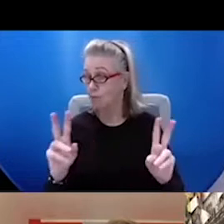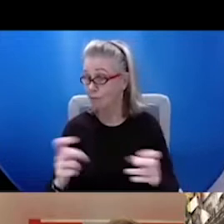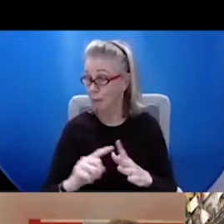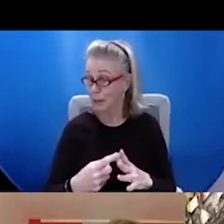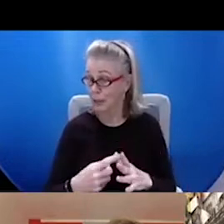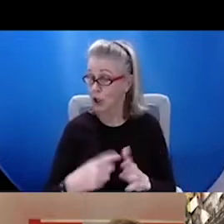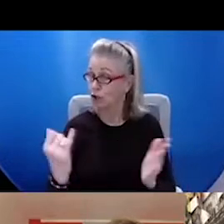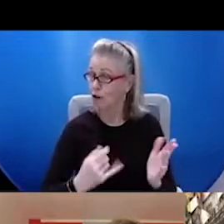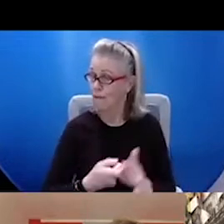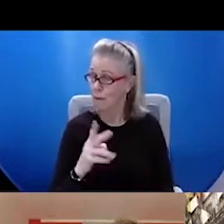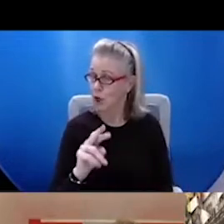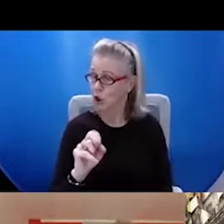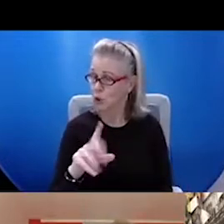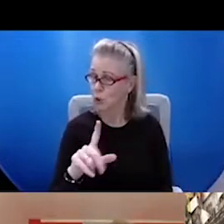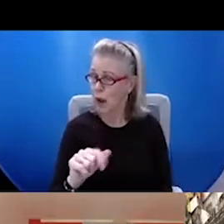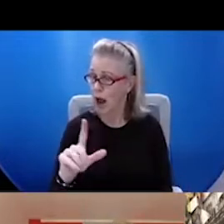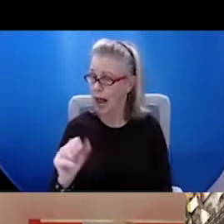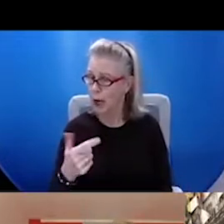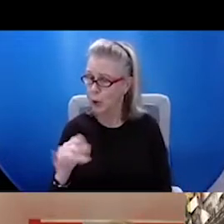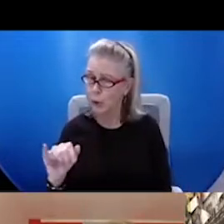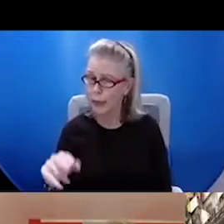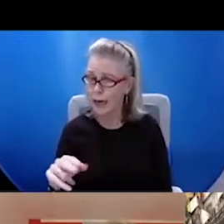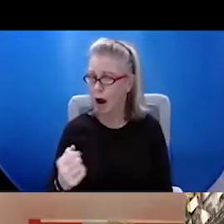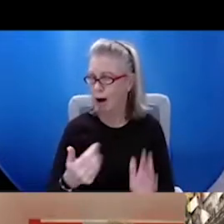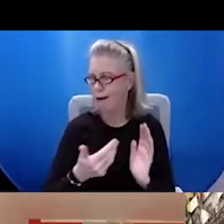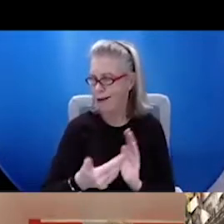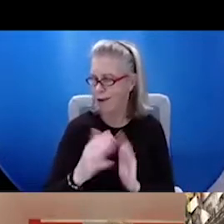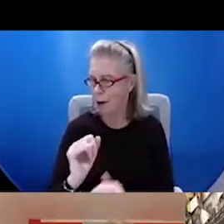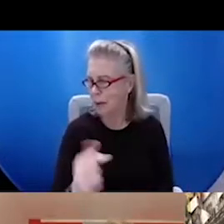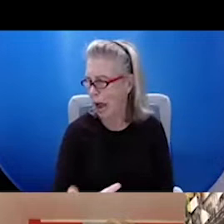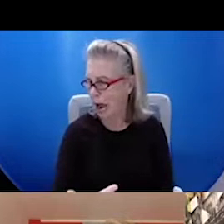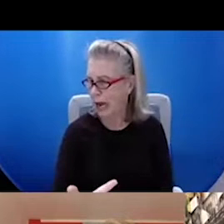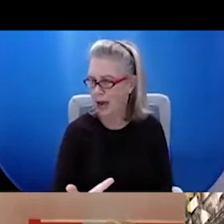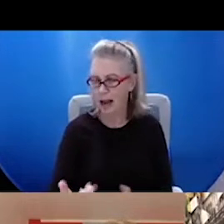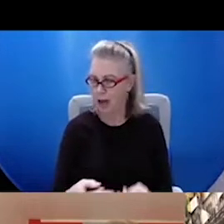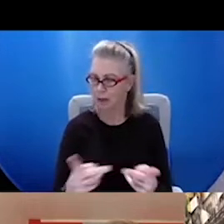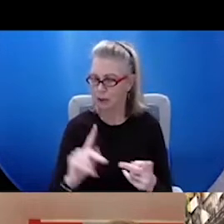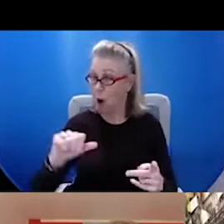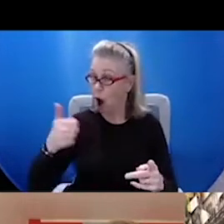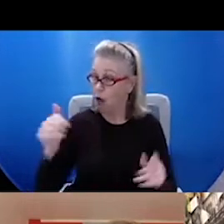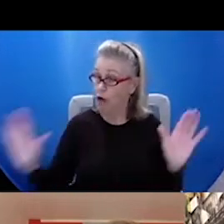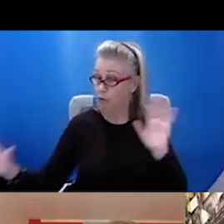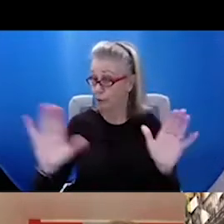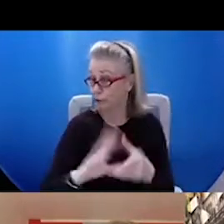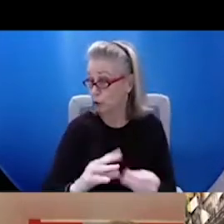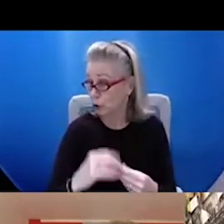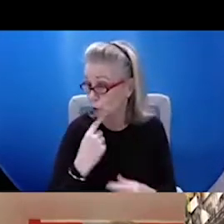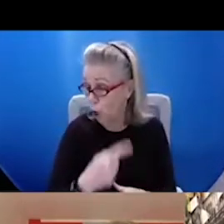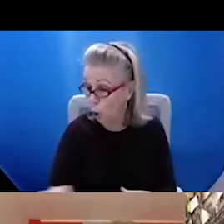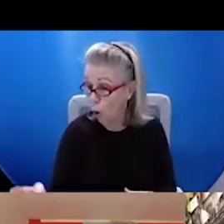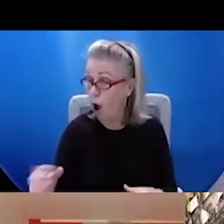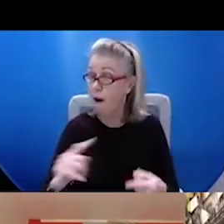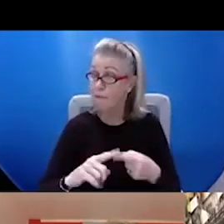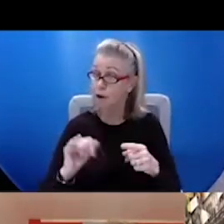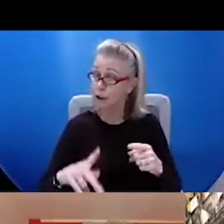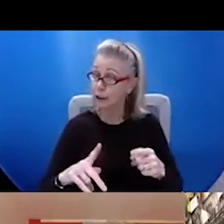from Ursula Le Guin, a carrier bag, a place where other stories are told, constellations of friendships are born,